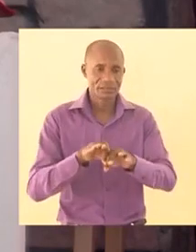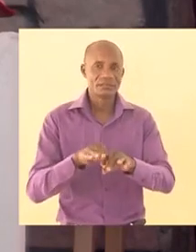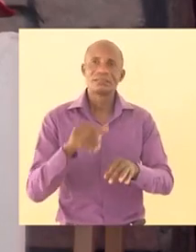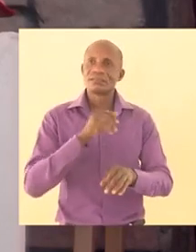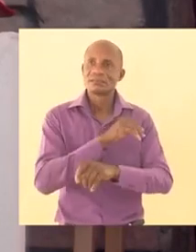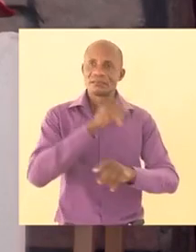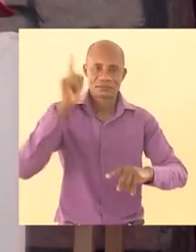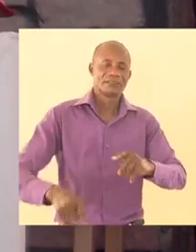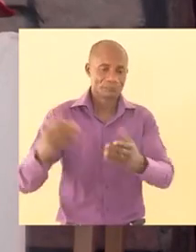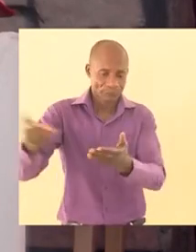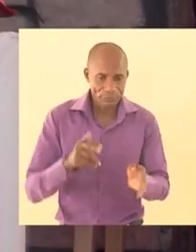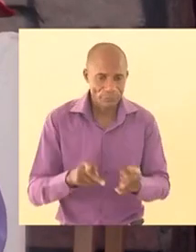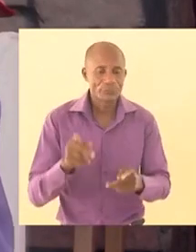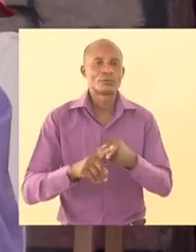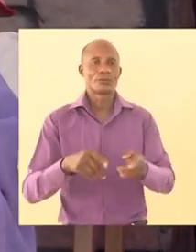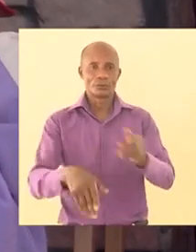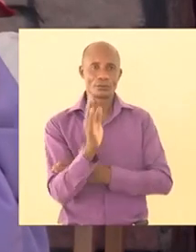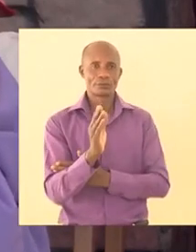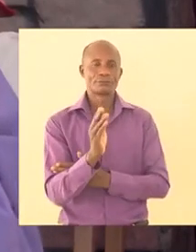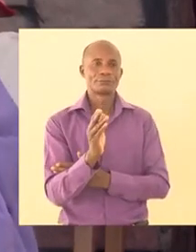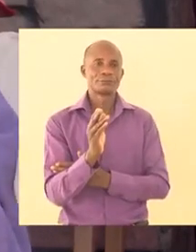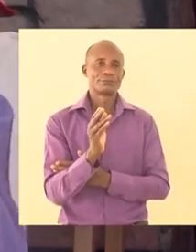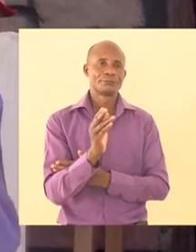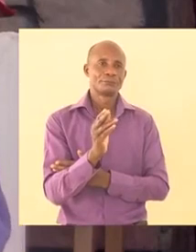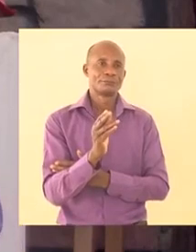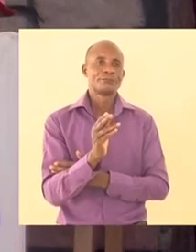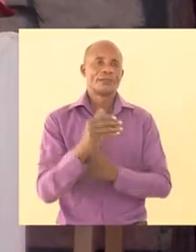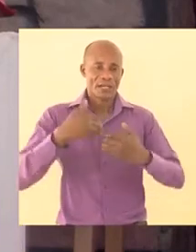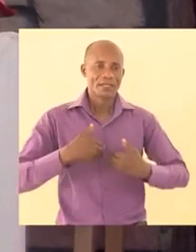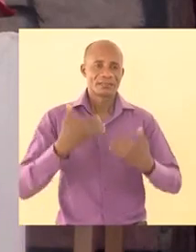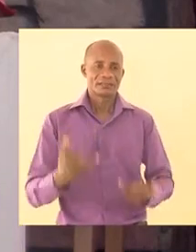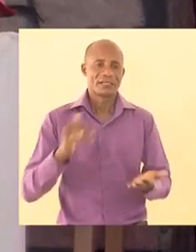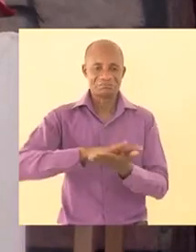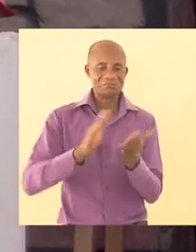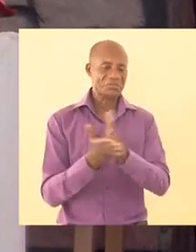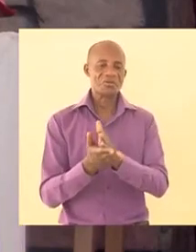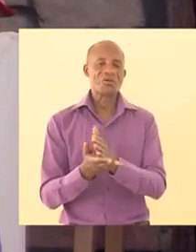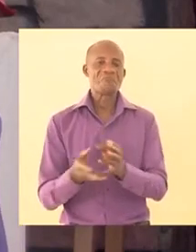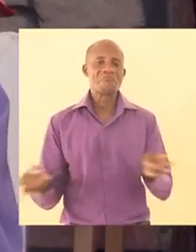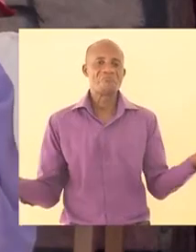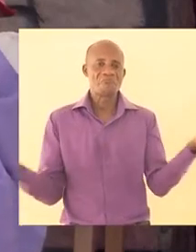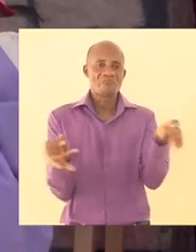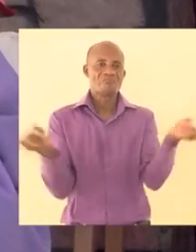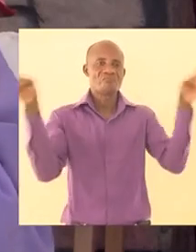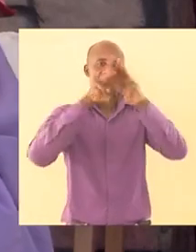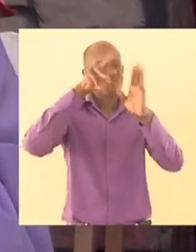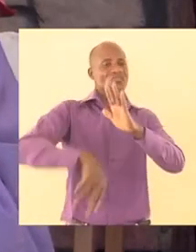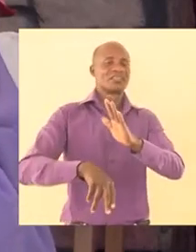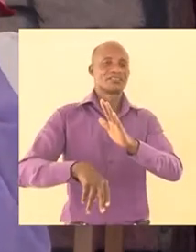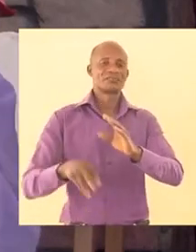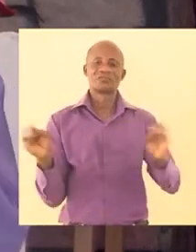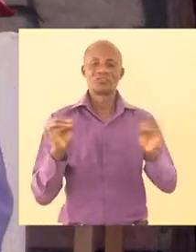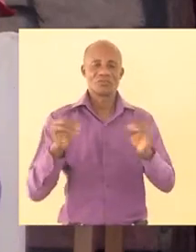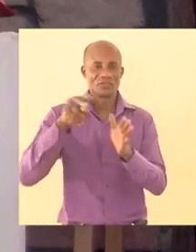people to God. Sacrifices and oblations that used to be offered in the temple have become worthless. There is no more need for money